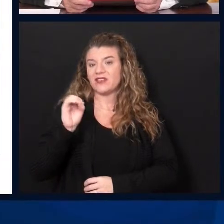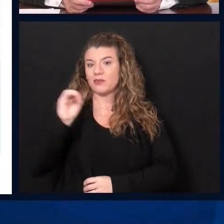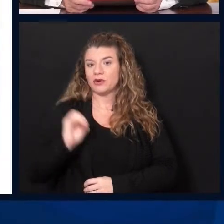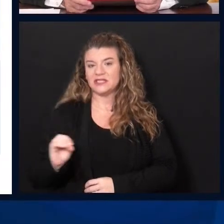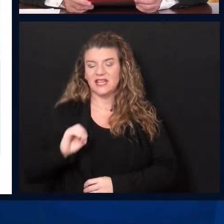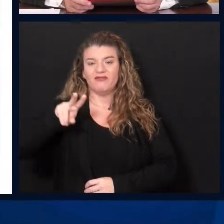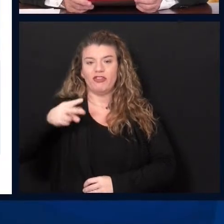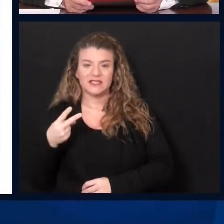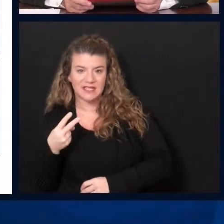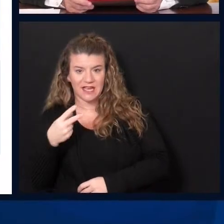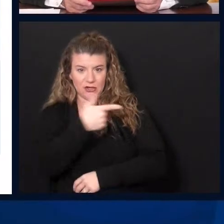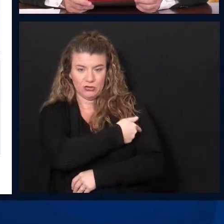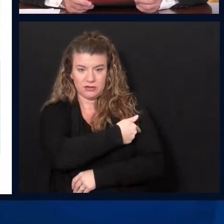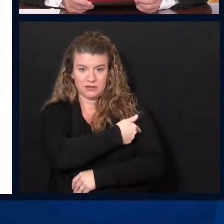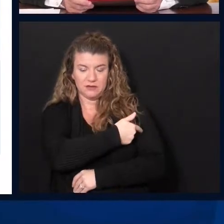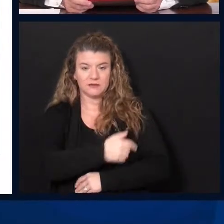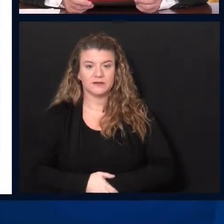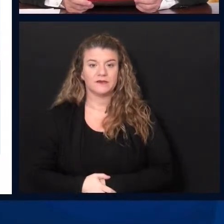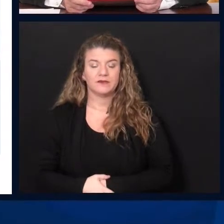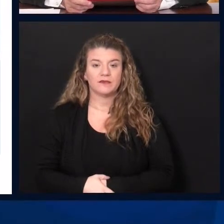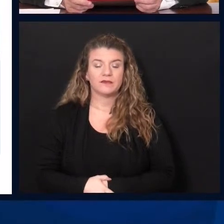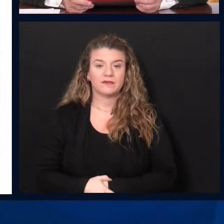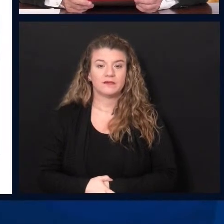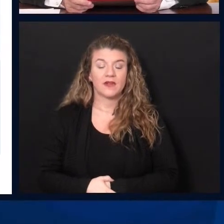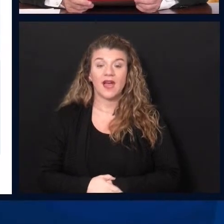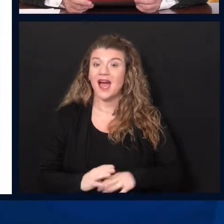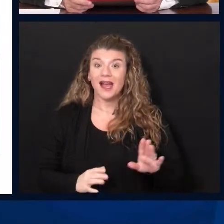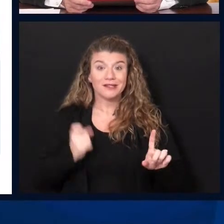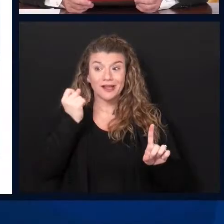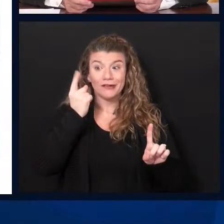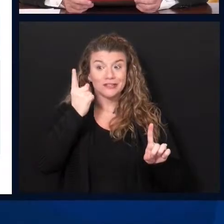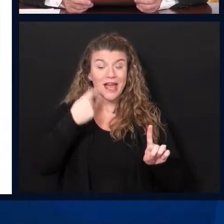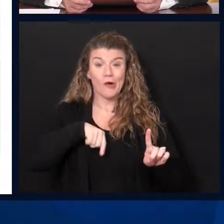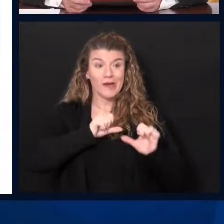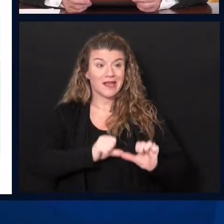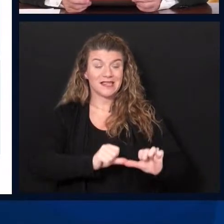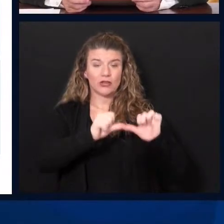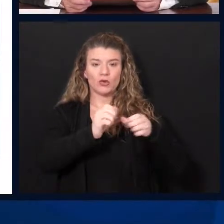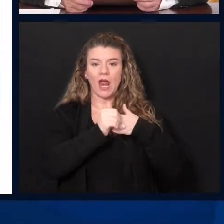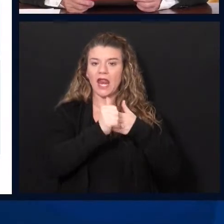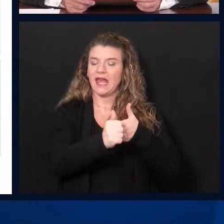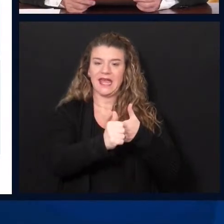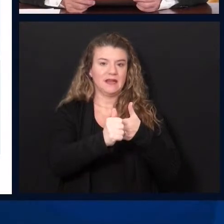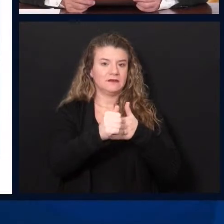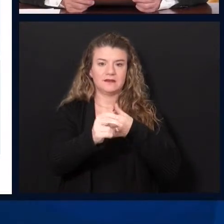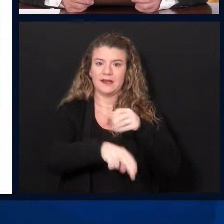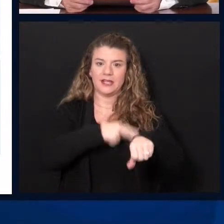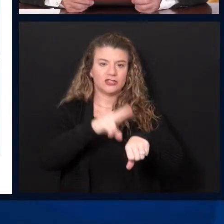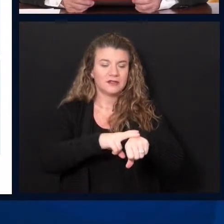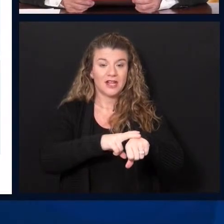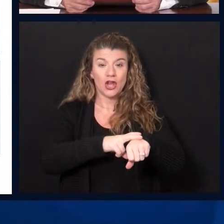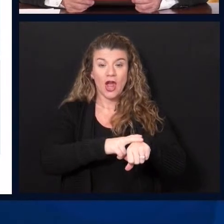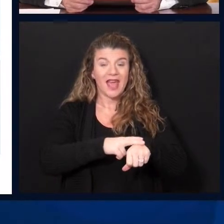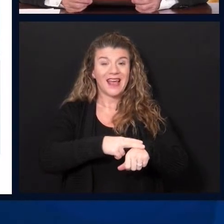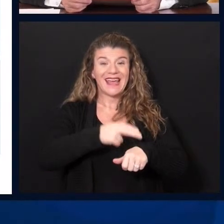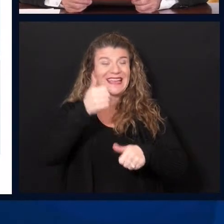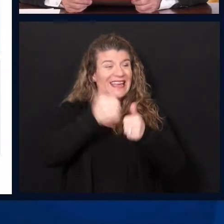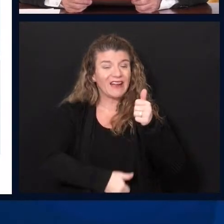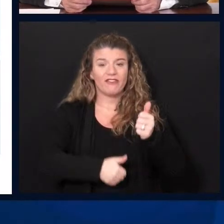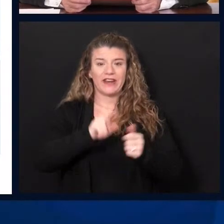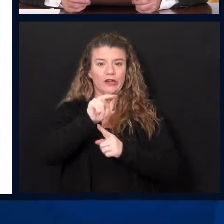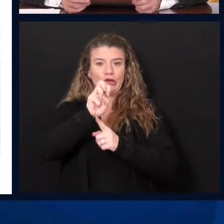on the second round doses. But just think, we continue to lead the nation. We're on every broadcast